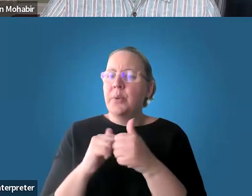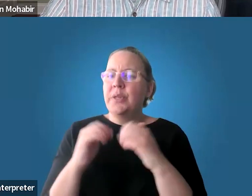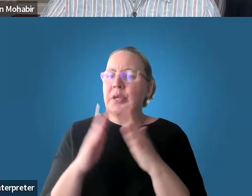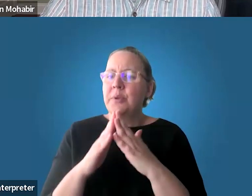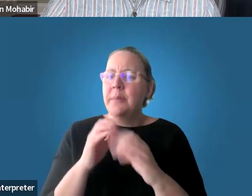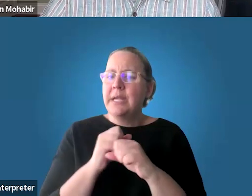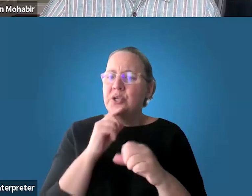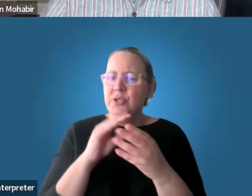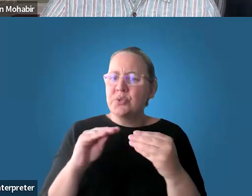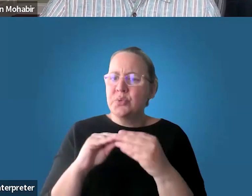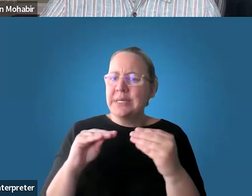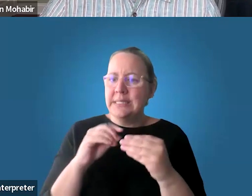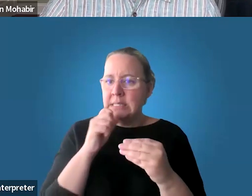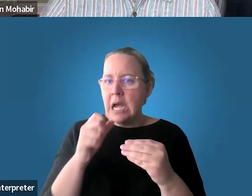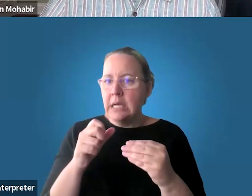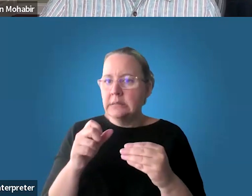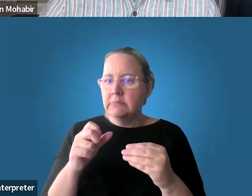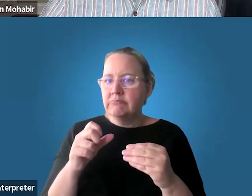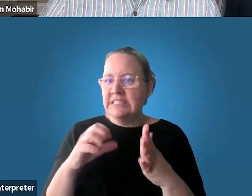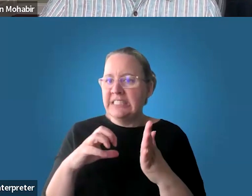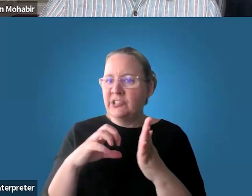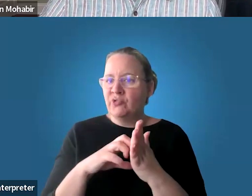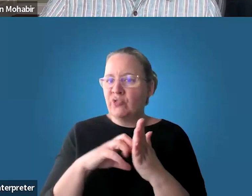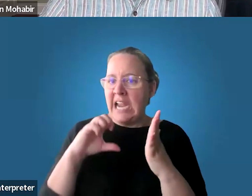isn't extractive?